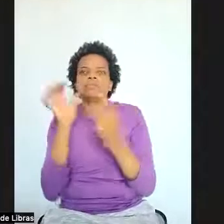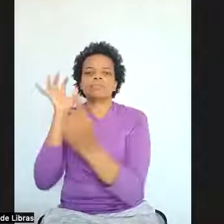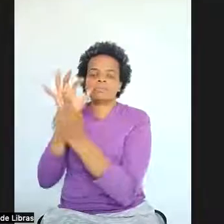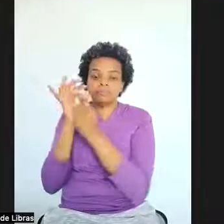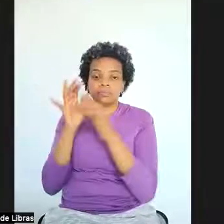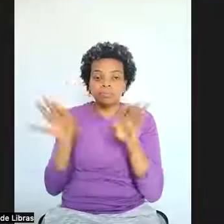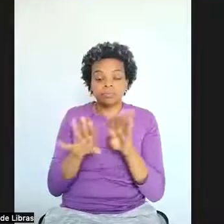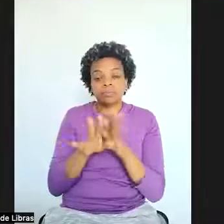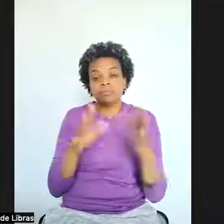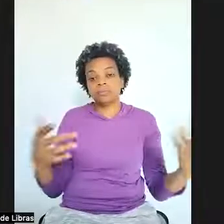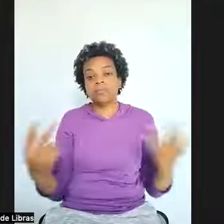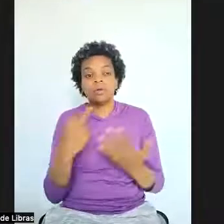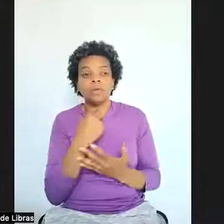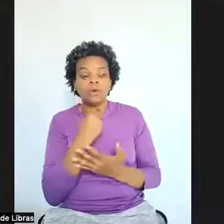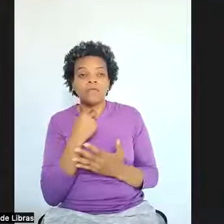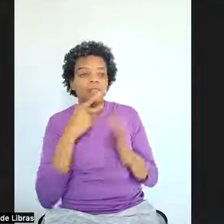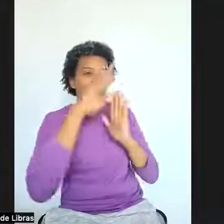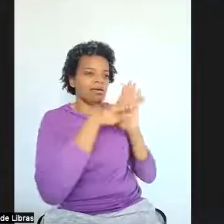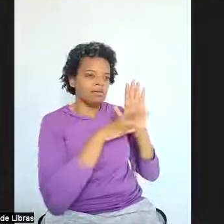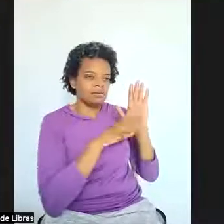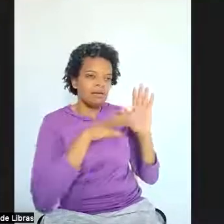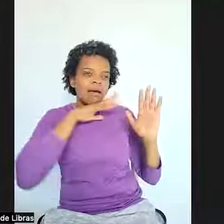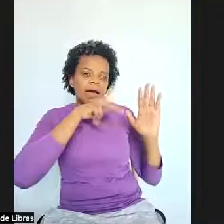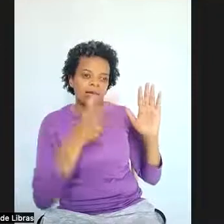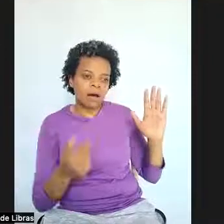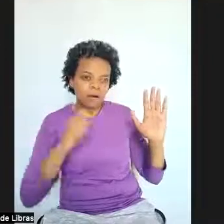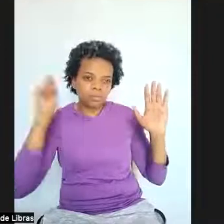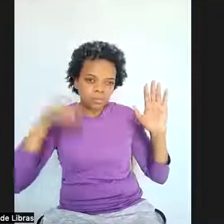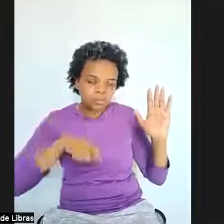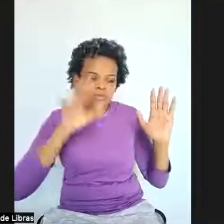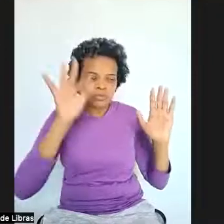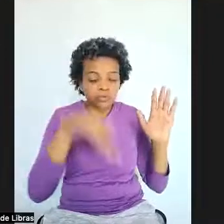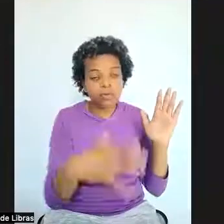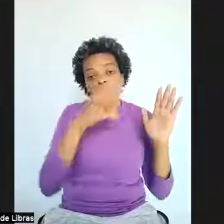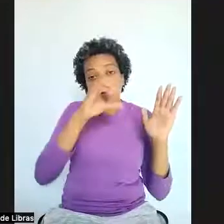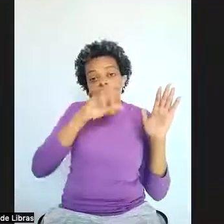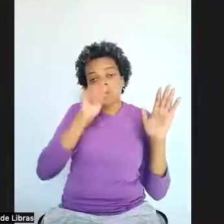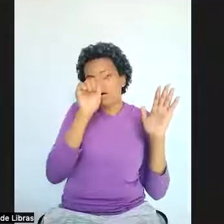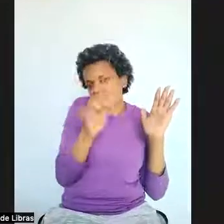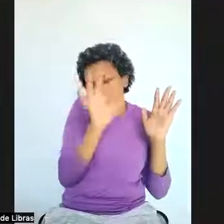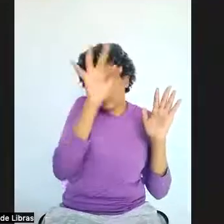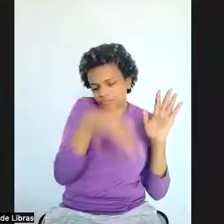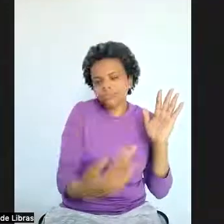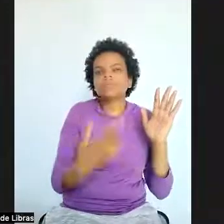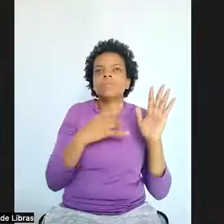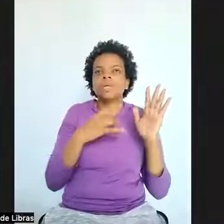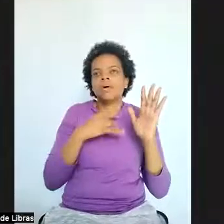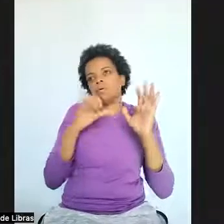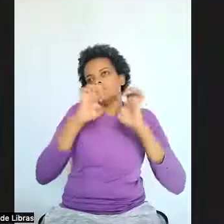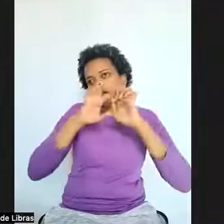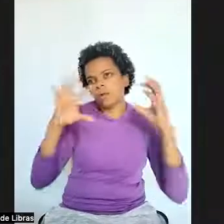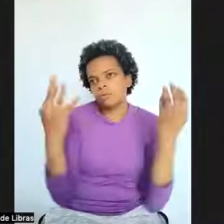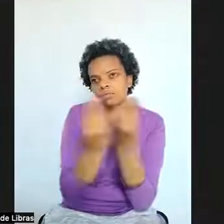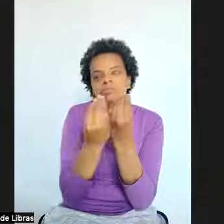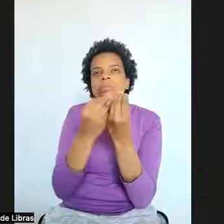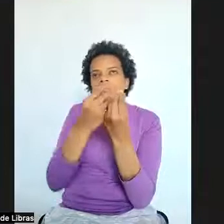Talking about the coral environment, because I can talk about endangered species of coral only because it's